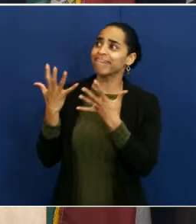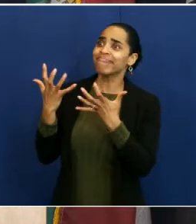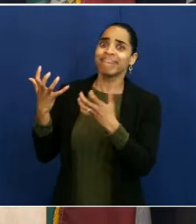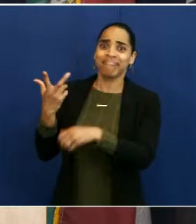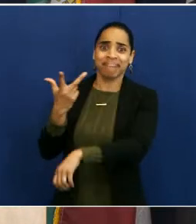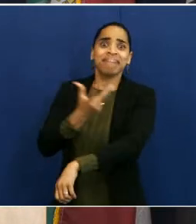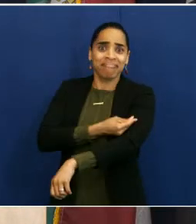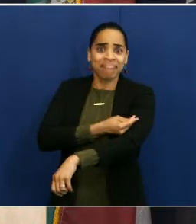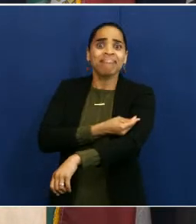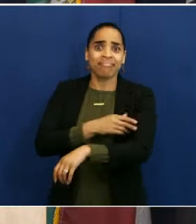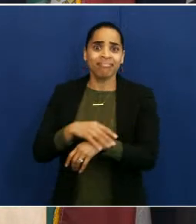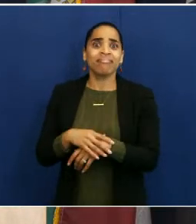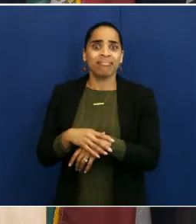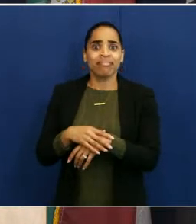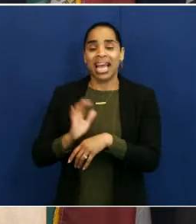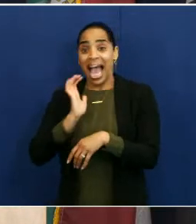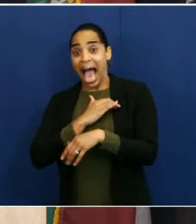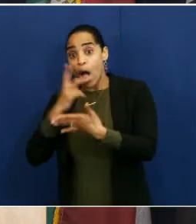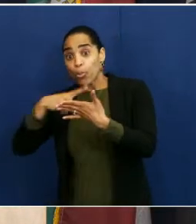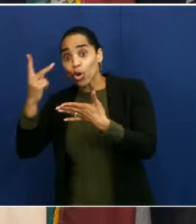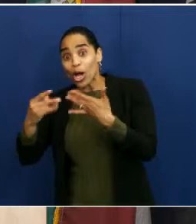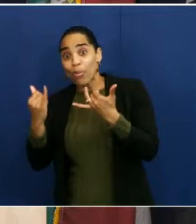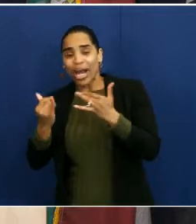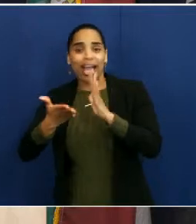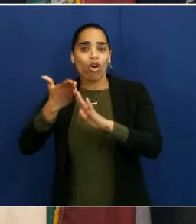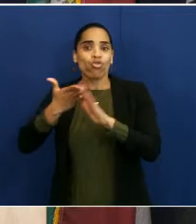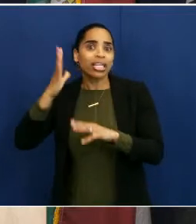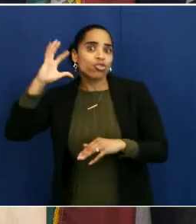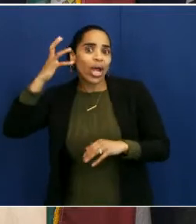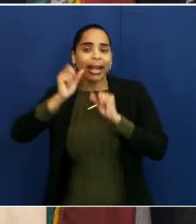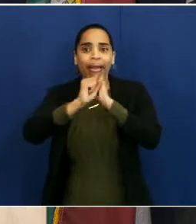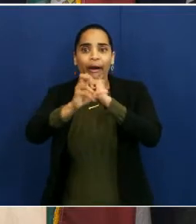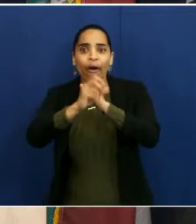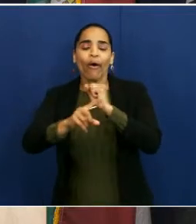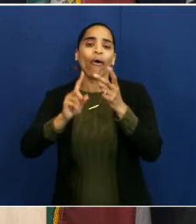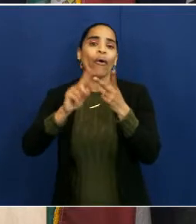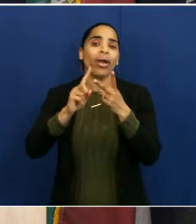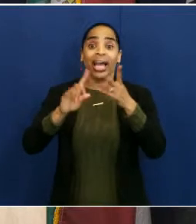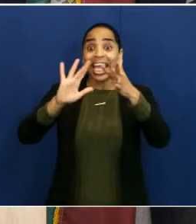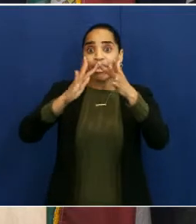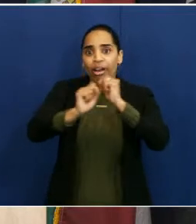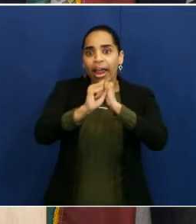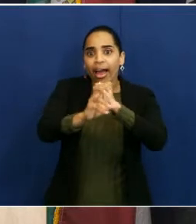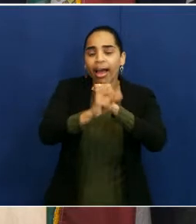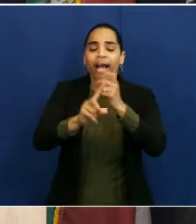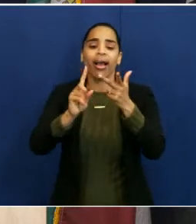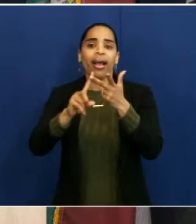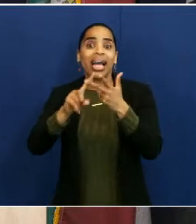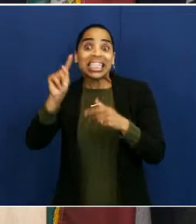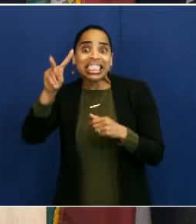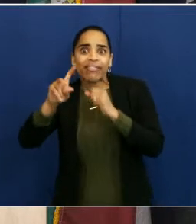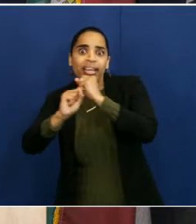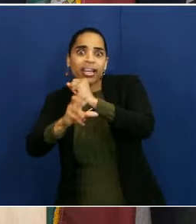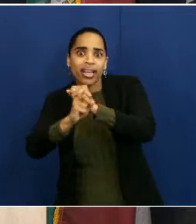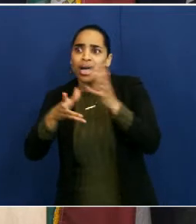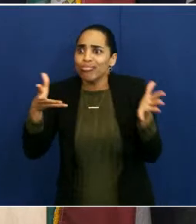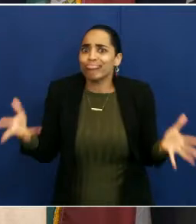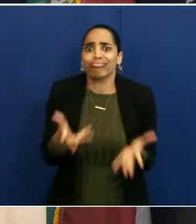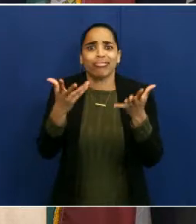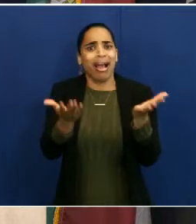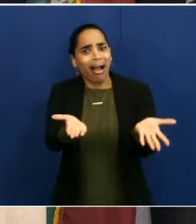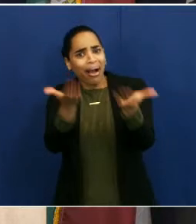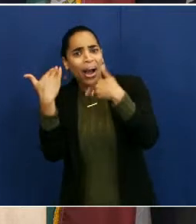walked through the program we have radio ads, we have digital ads, we have television ads, we have a whole public awareness campaign that